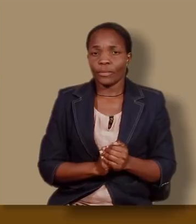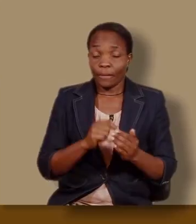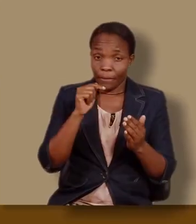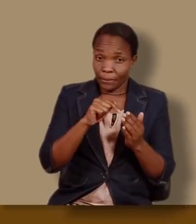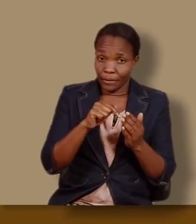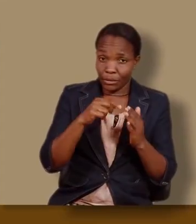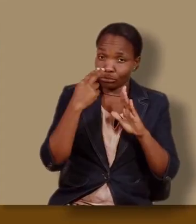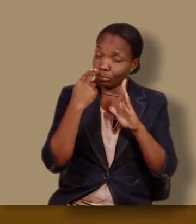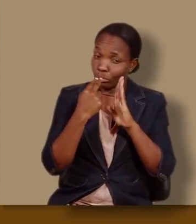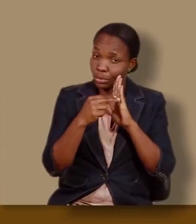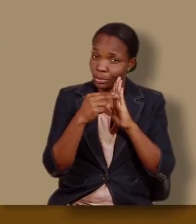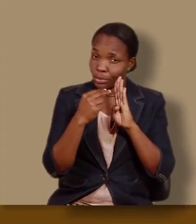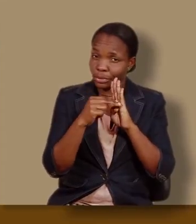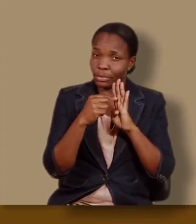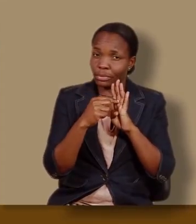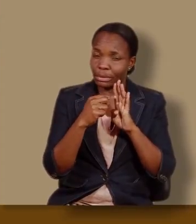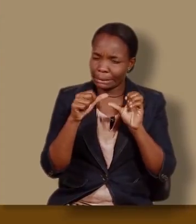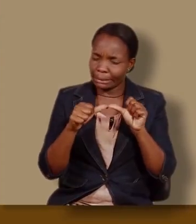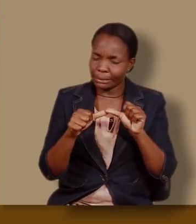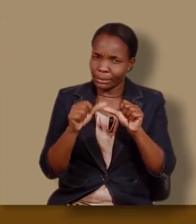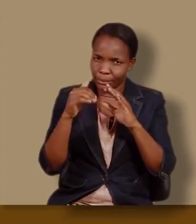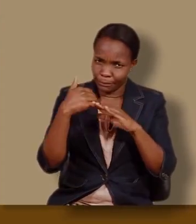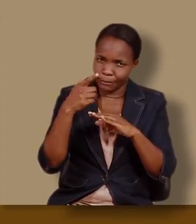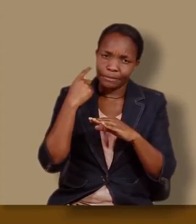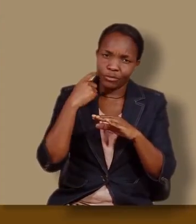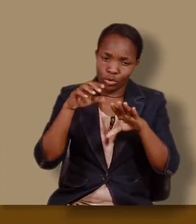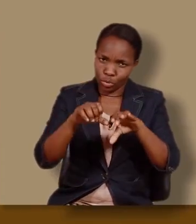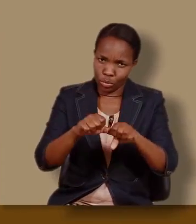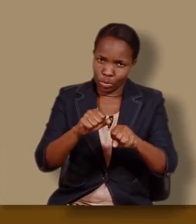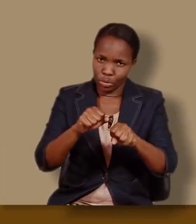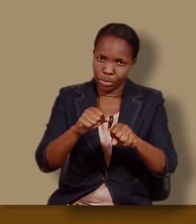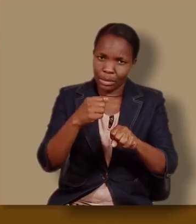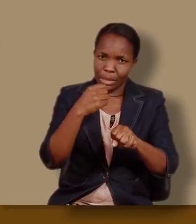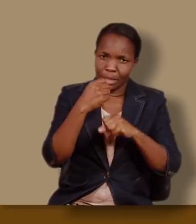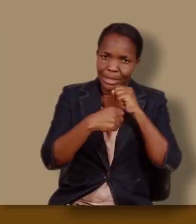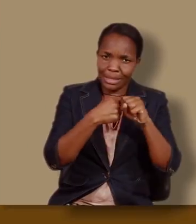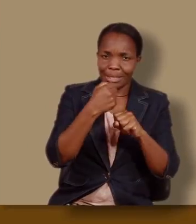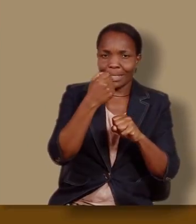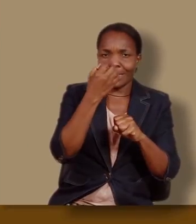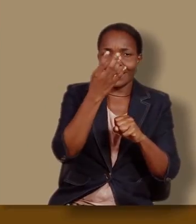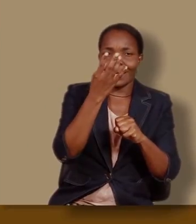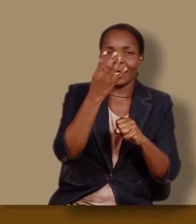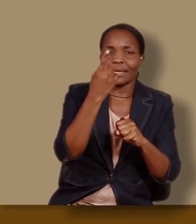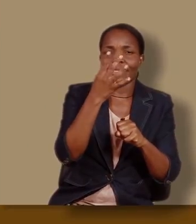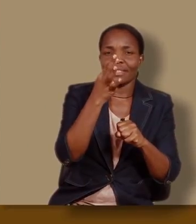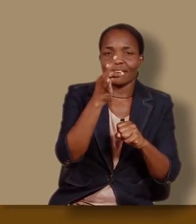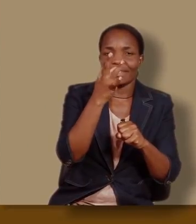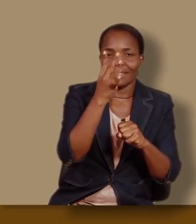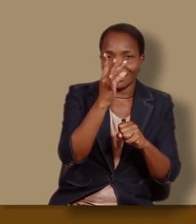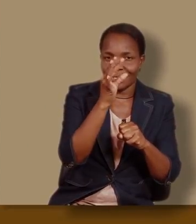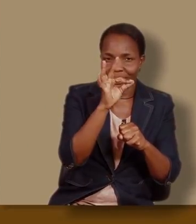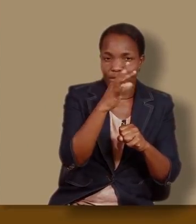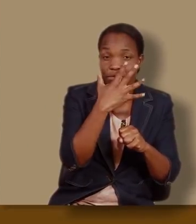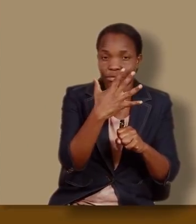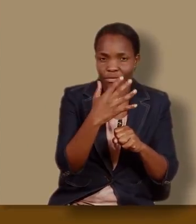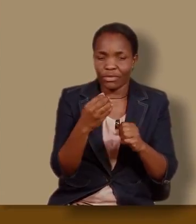the British occupation in 1795 and soon led to the settlement of Africans into specific areas that would later